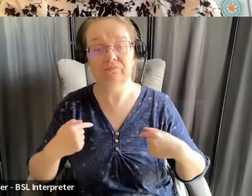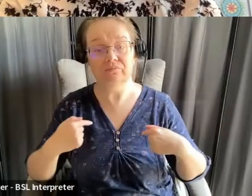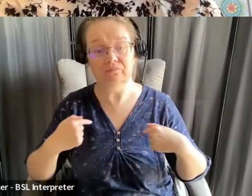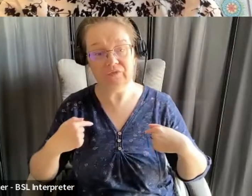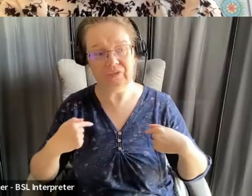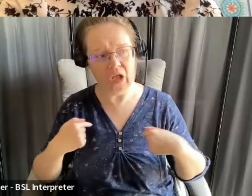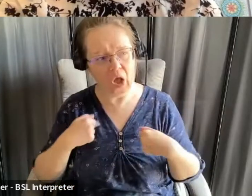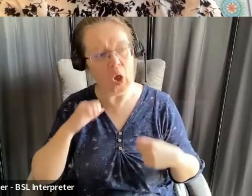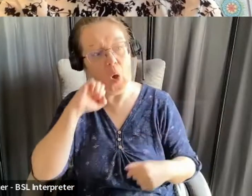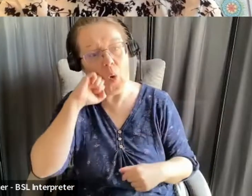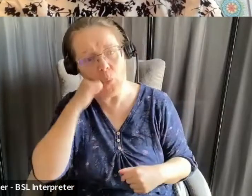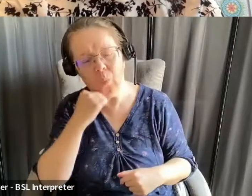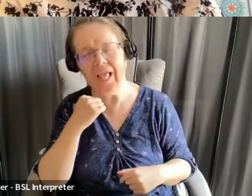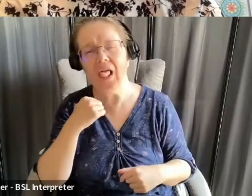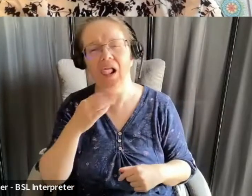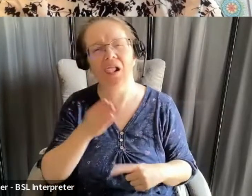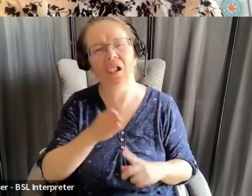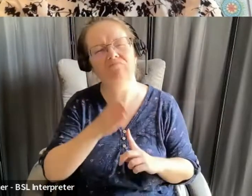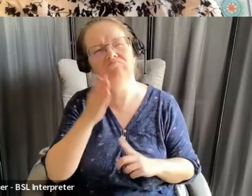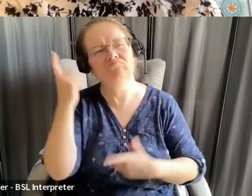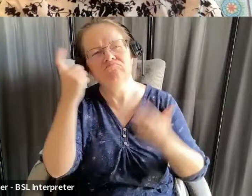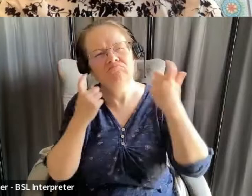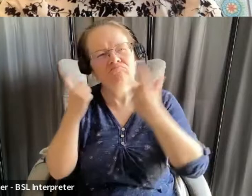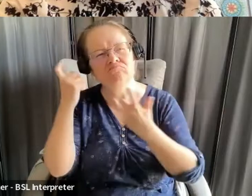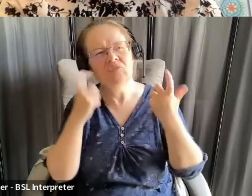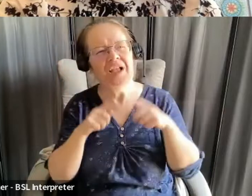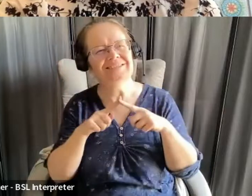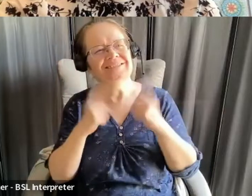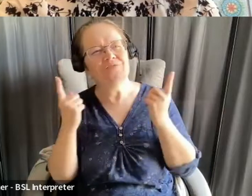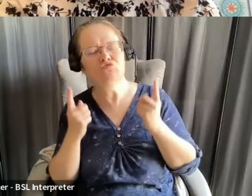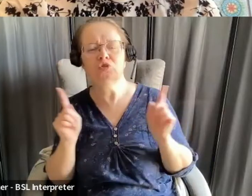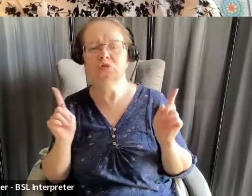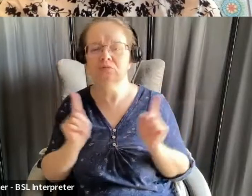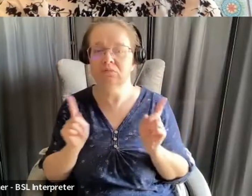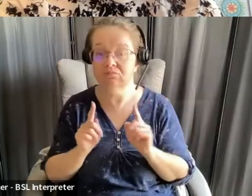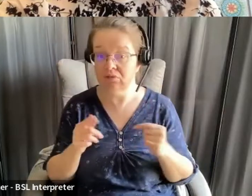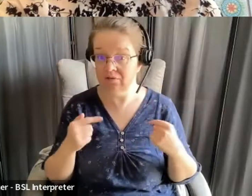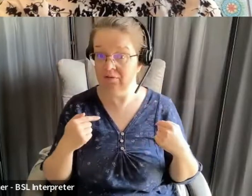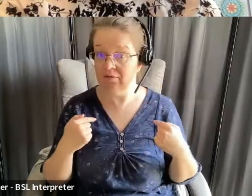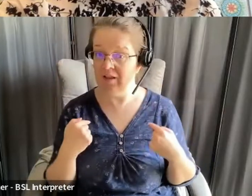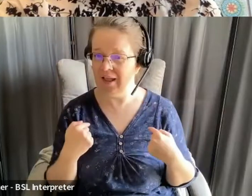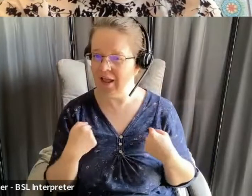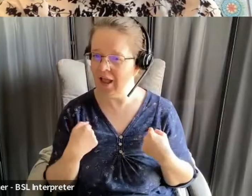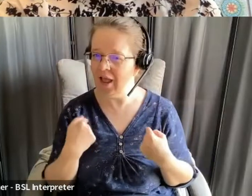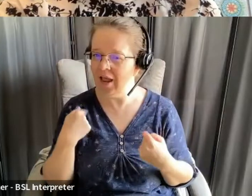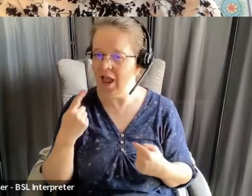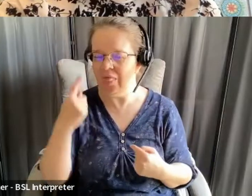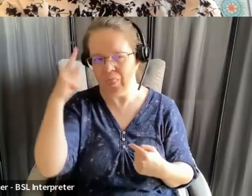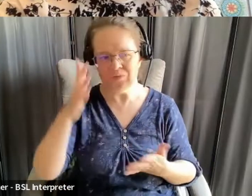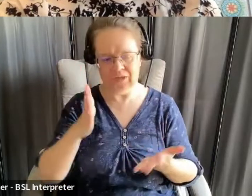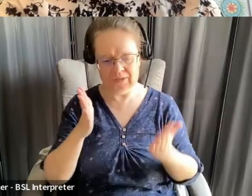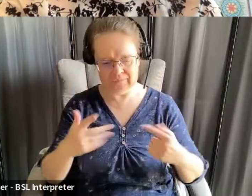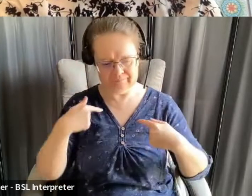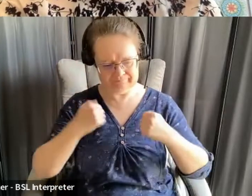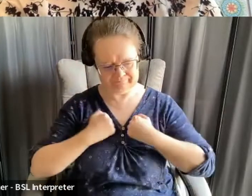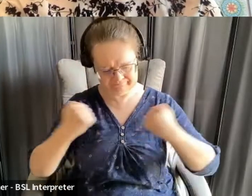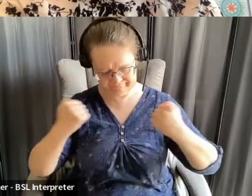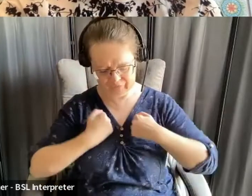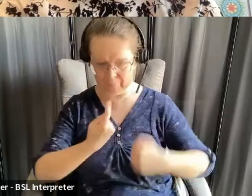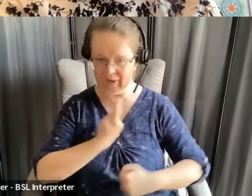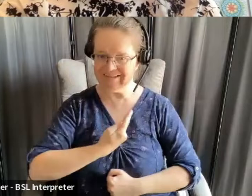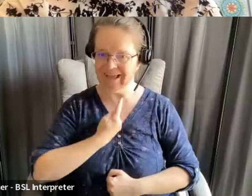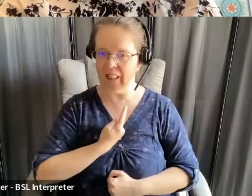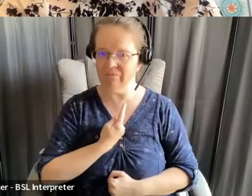go away and think about doing something else. And that's when I thought, I need to go and work for myself. And I had